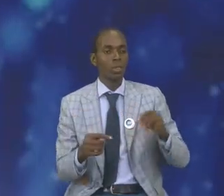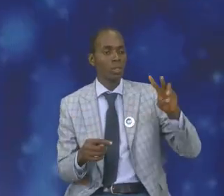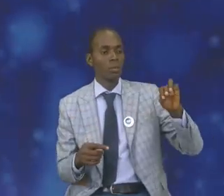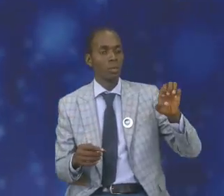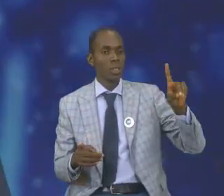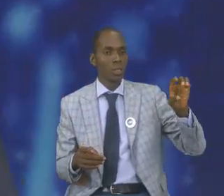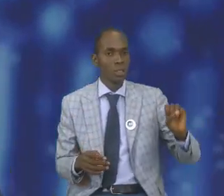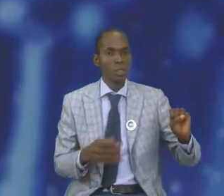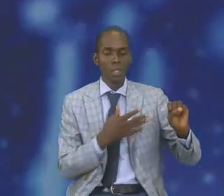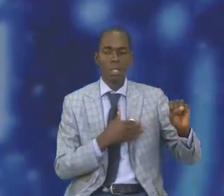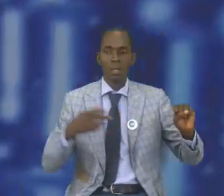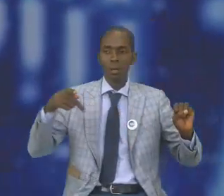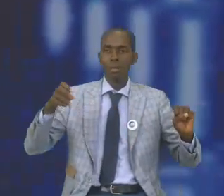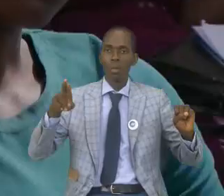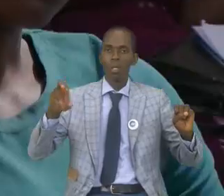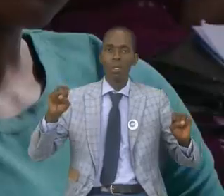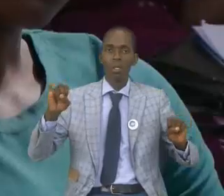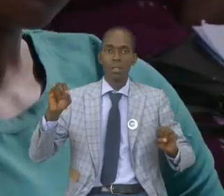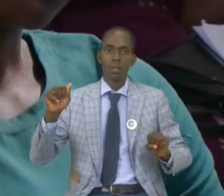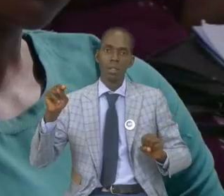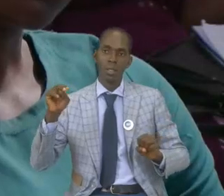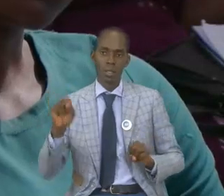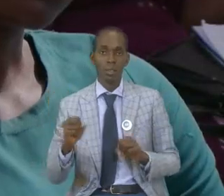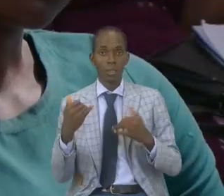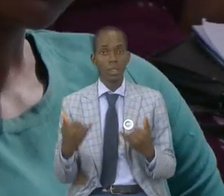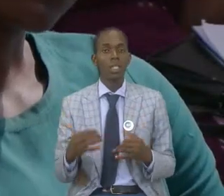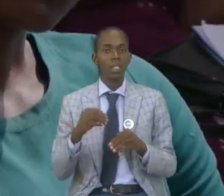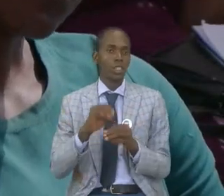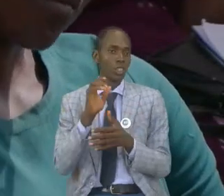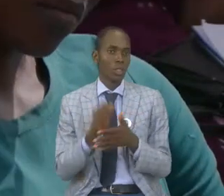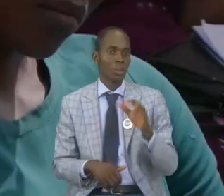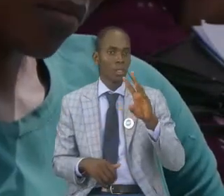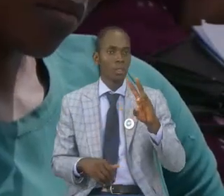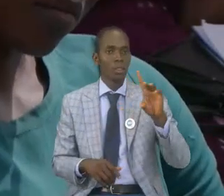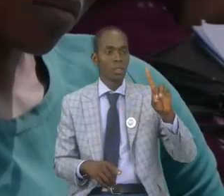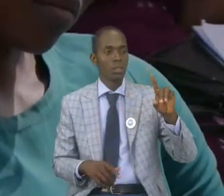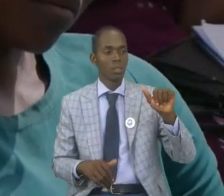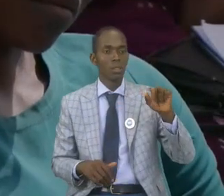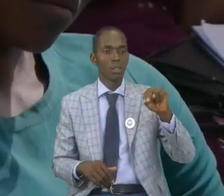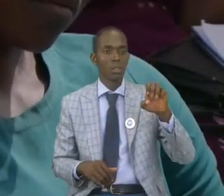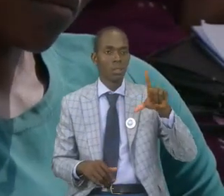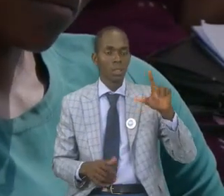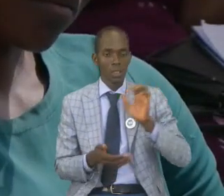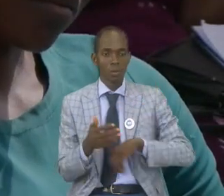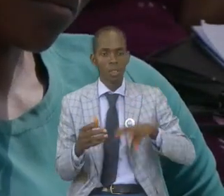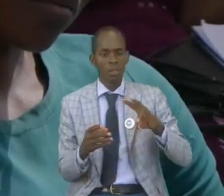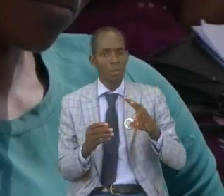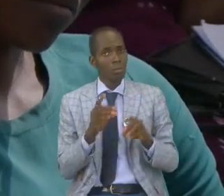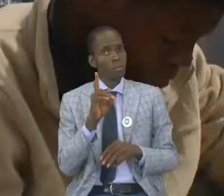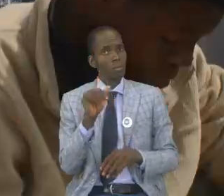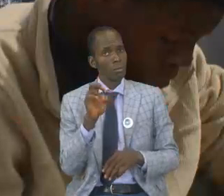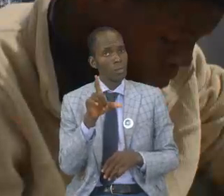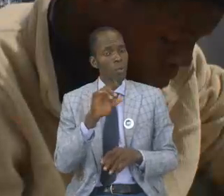the Persians. And now we come to chapter 6. In chapter 6, Daniel, with all this gift and with all